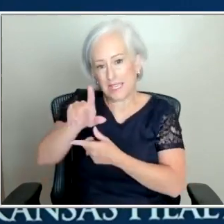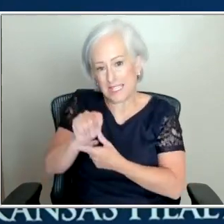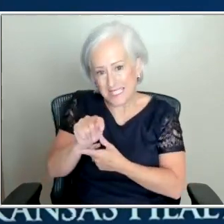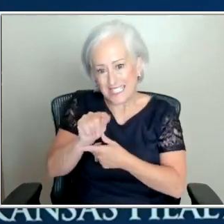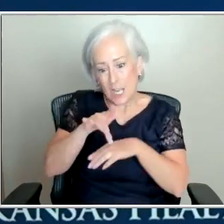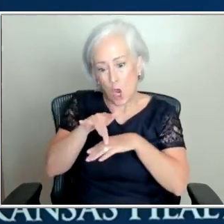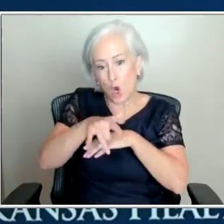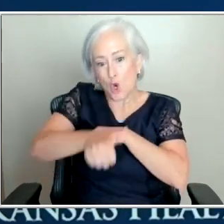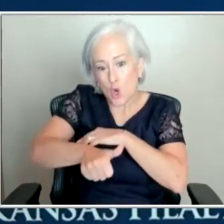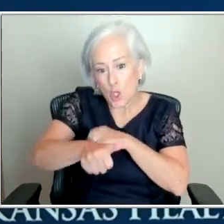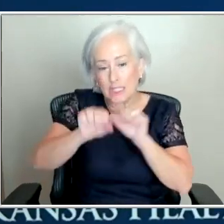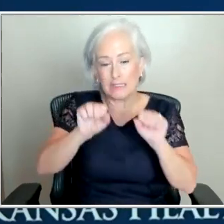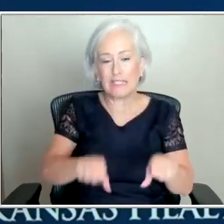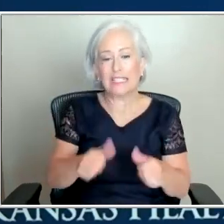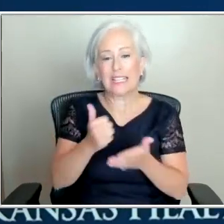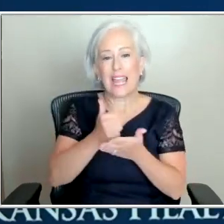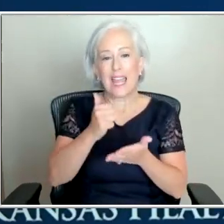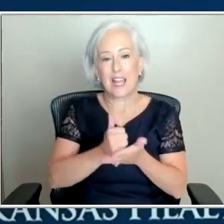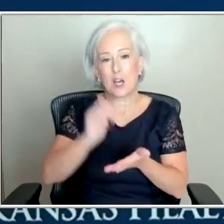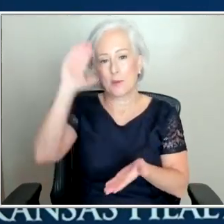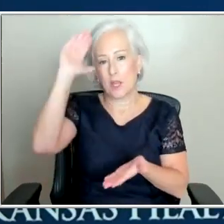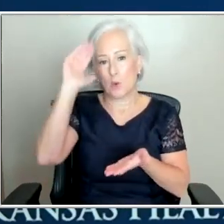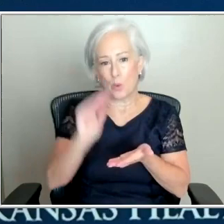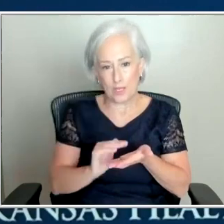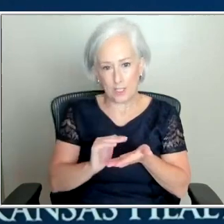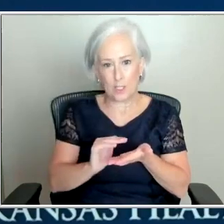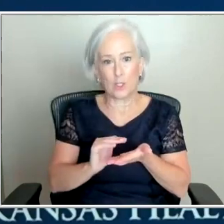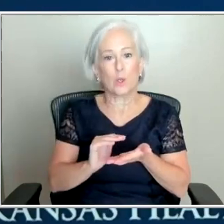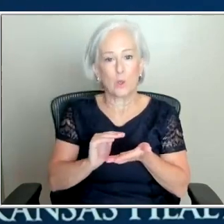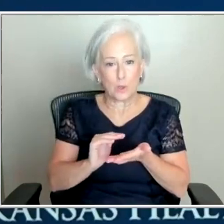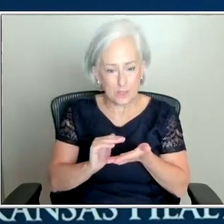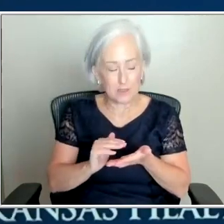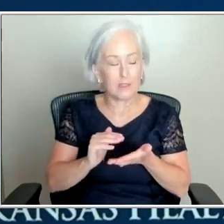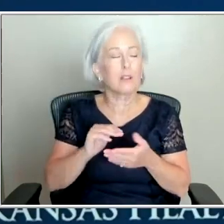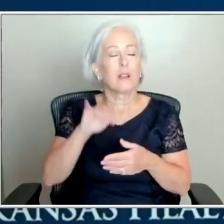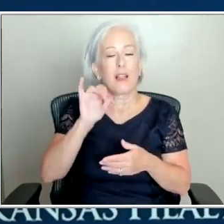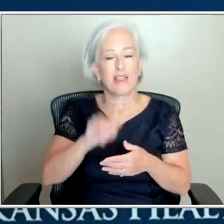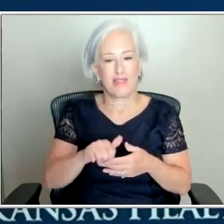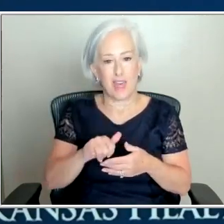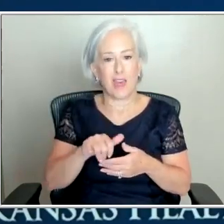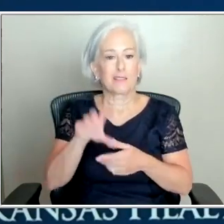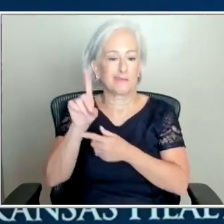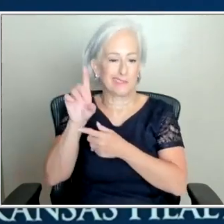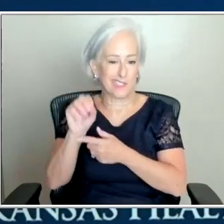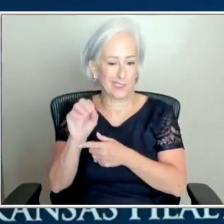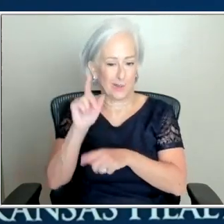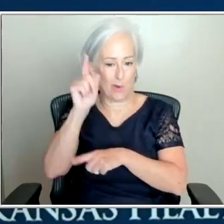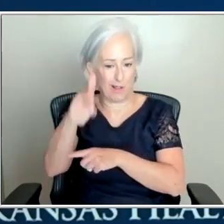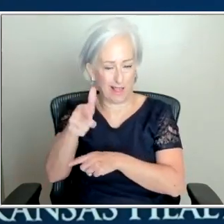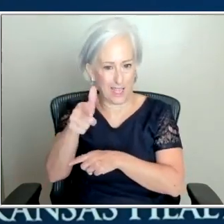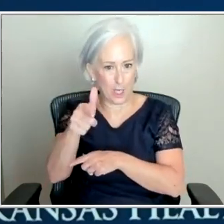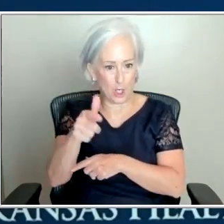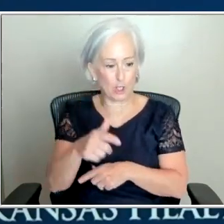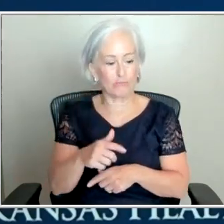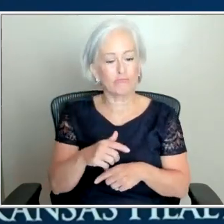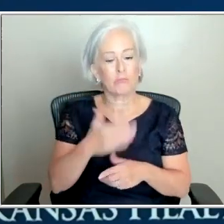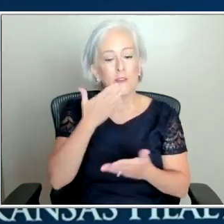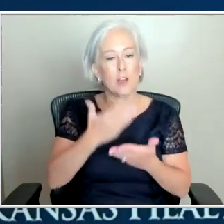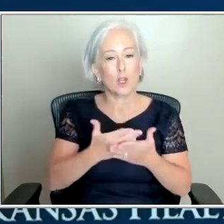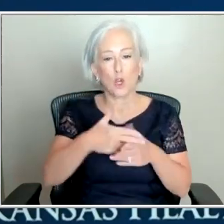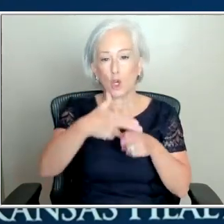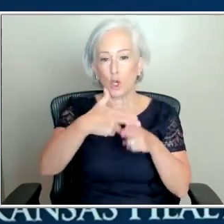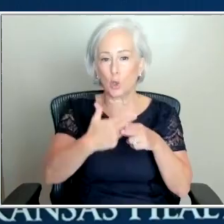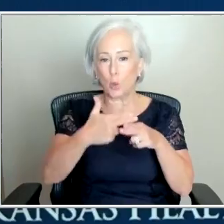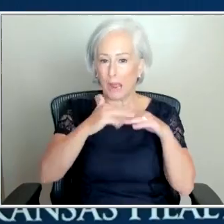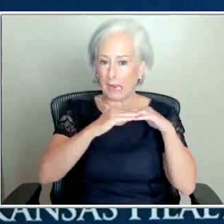can actually help slow down the progression of pelvic floor disorders. Maintaining healthy weight, staying active, and avoiding